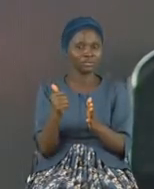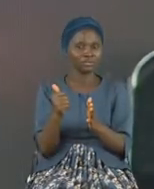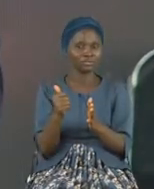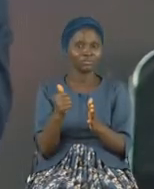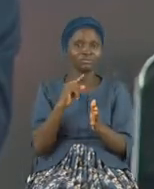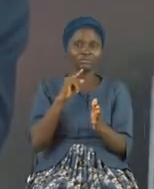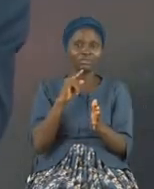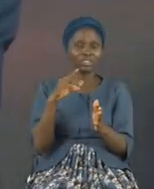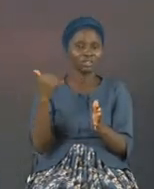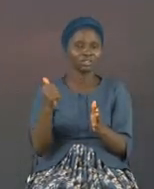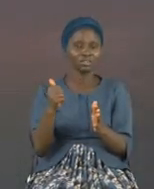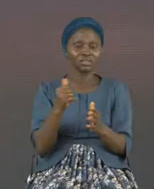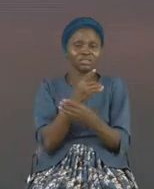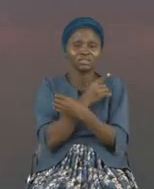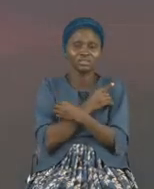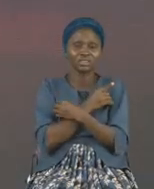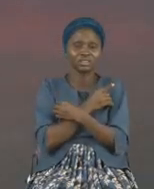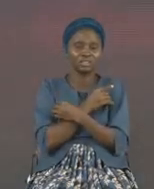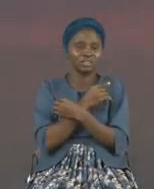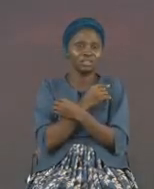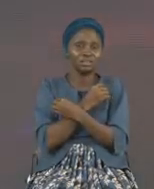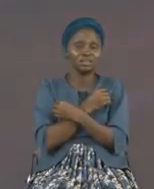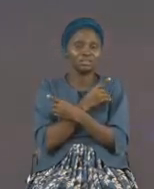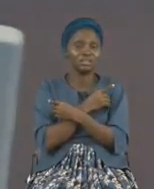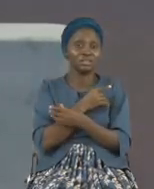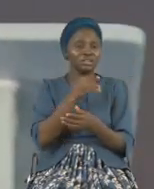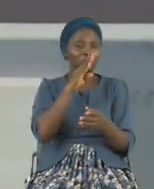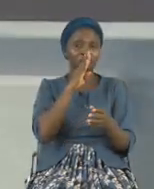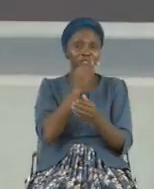beloved person. And that fellow was on the bed,